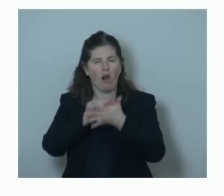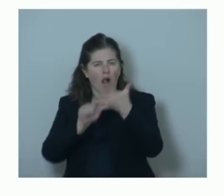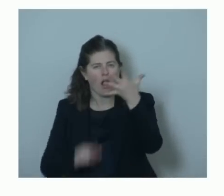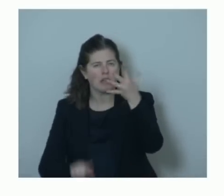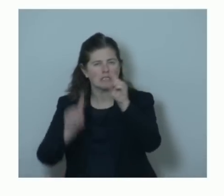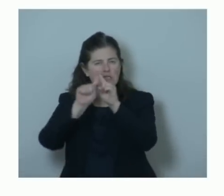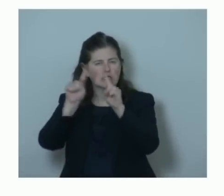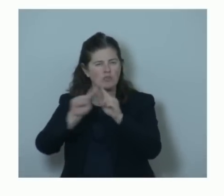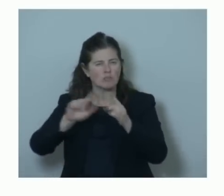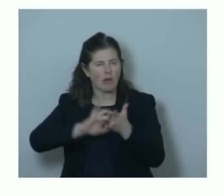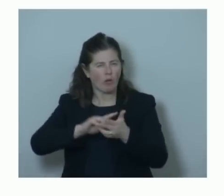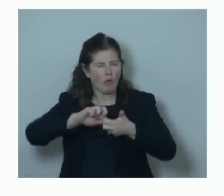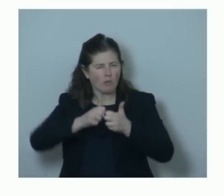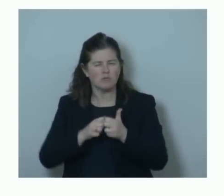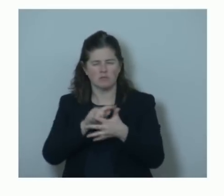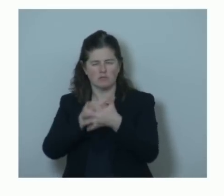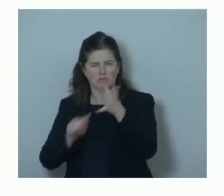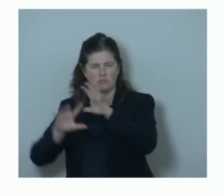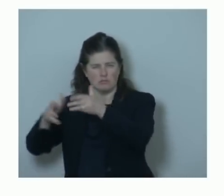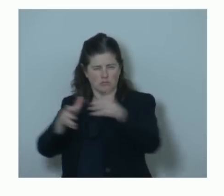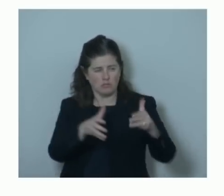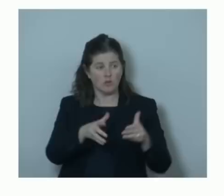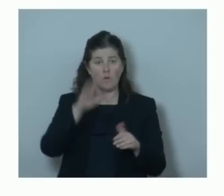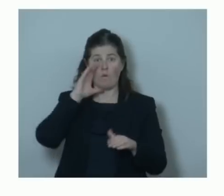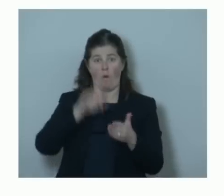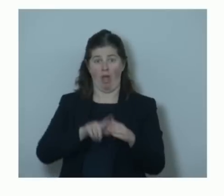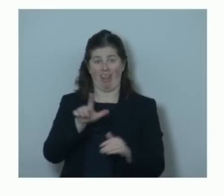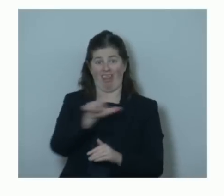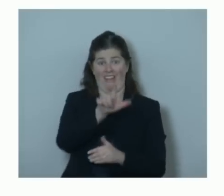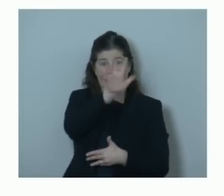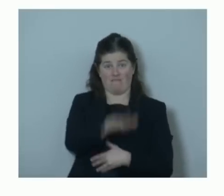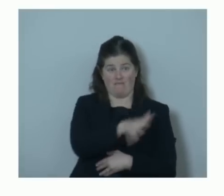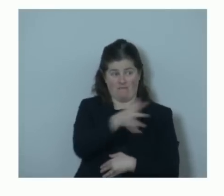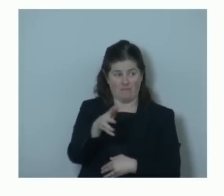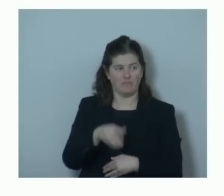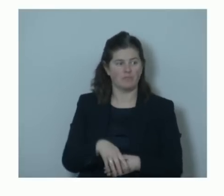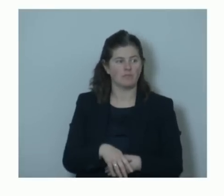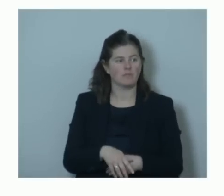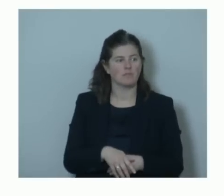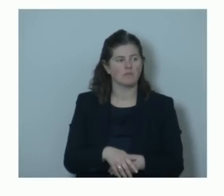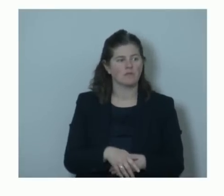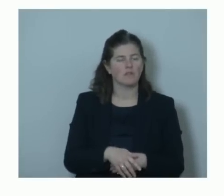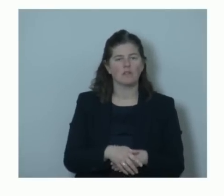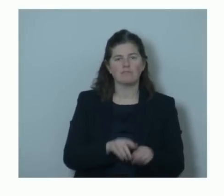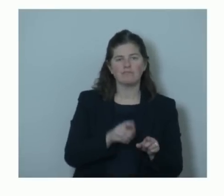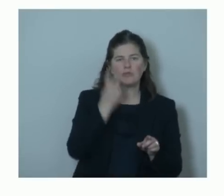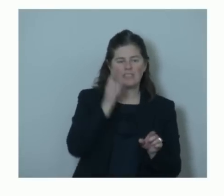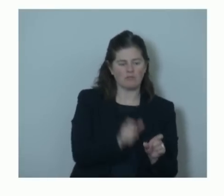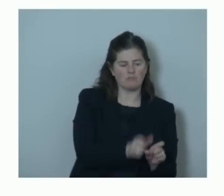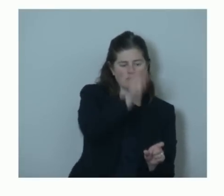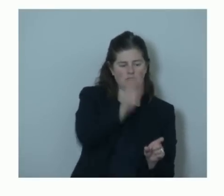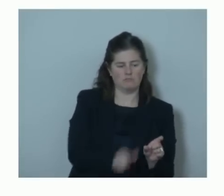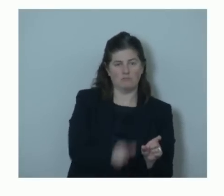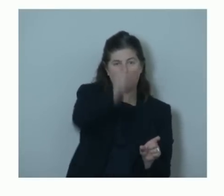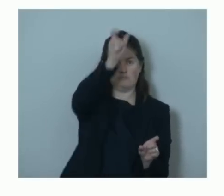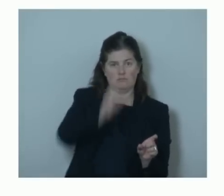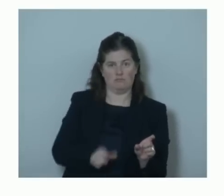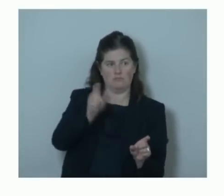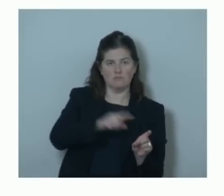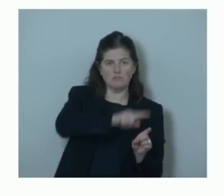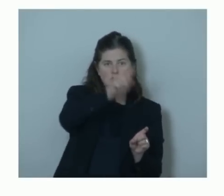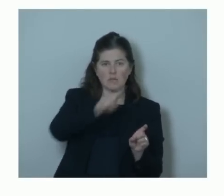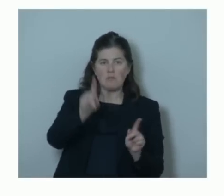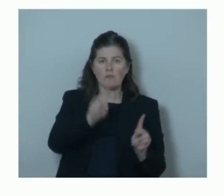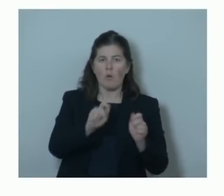medical problems. And you can see on the left graph that the distribution of cases of COVID